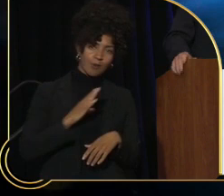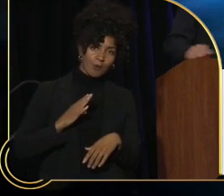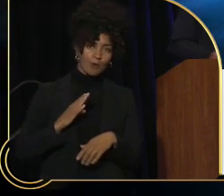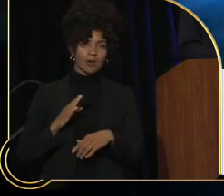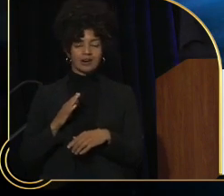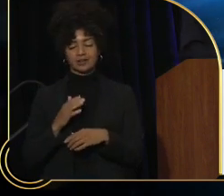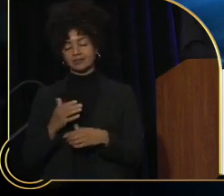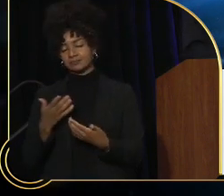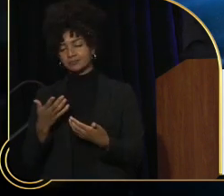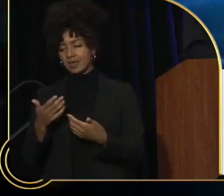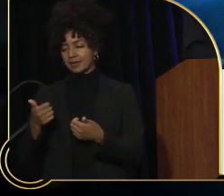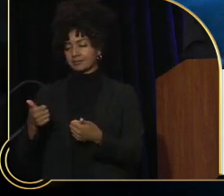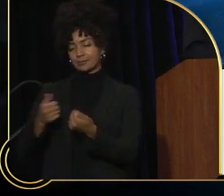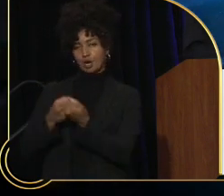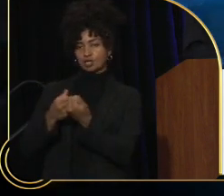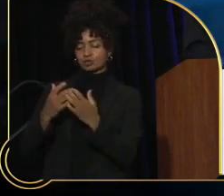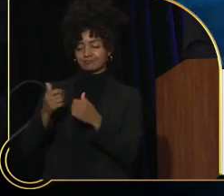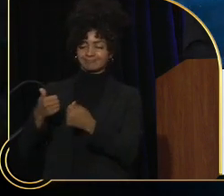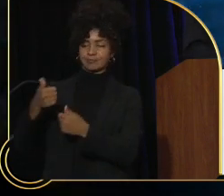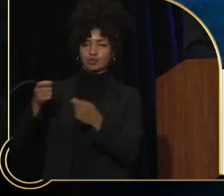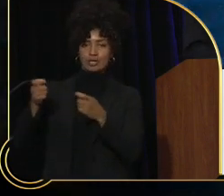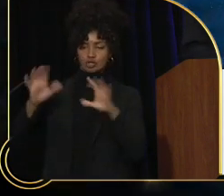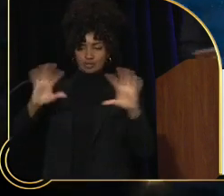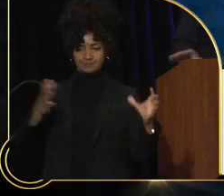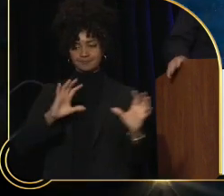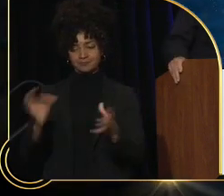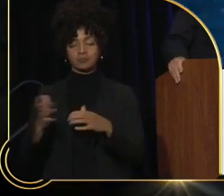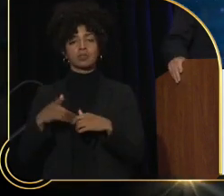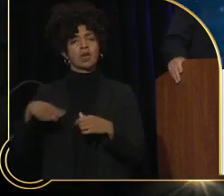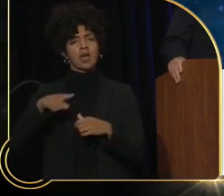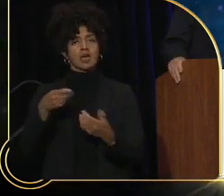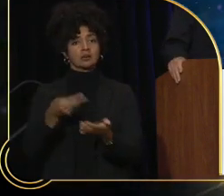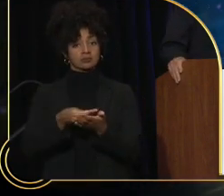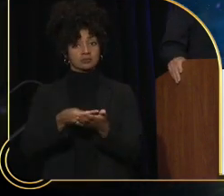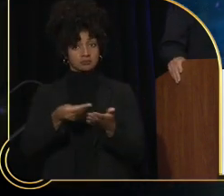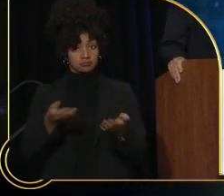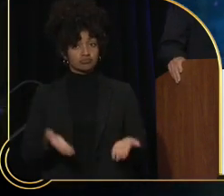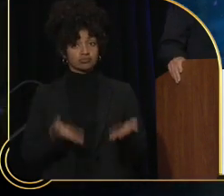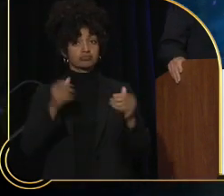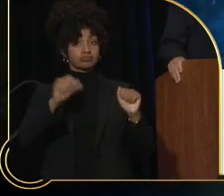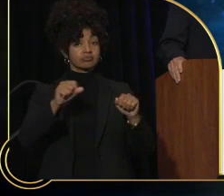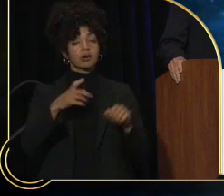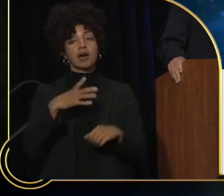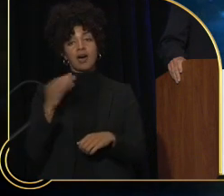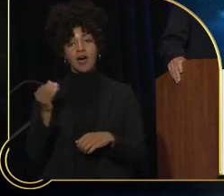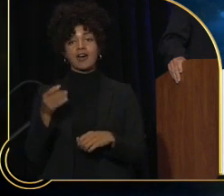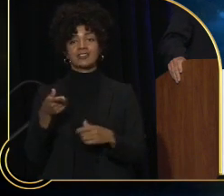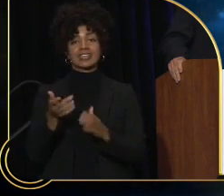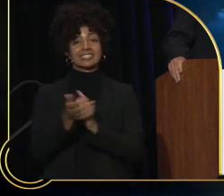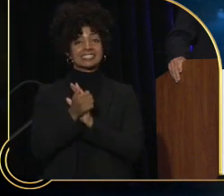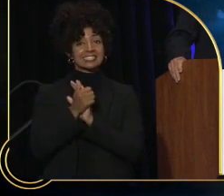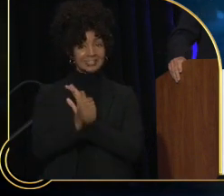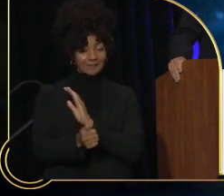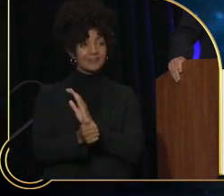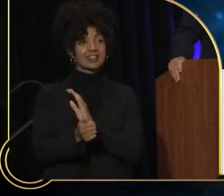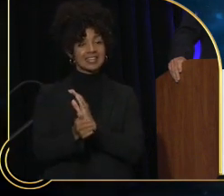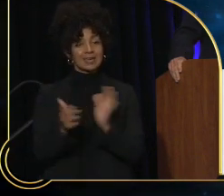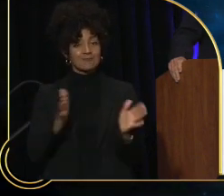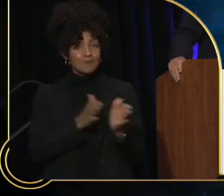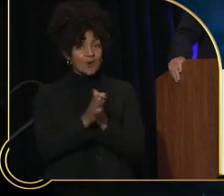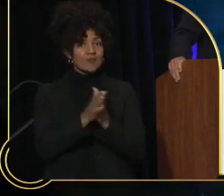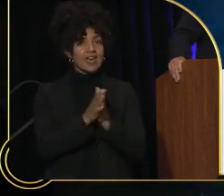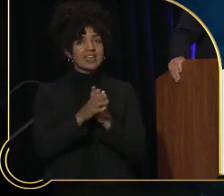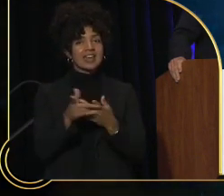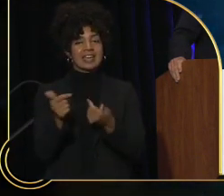money, but they also skillfully motivate and attempt to manage the outspoken